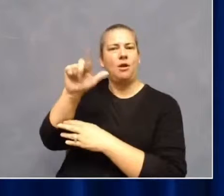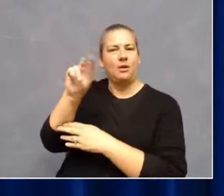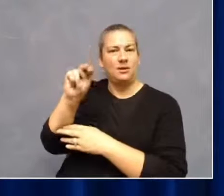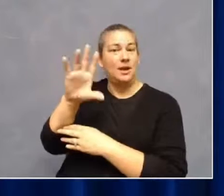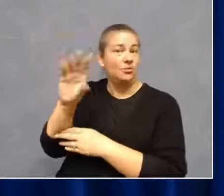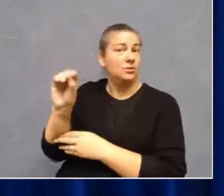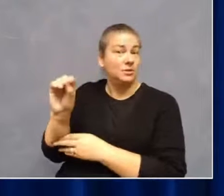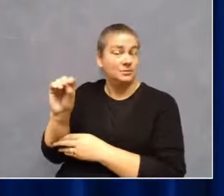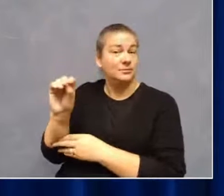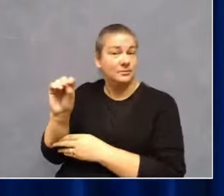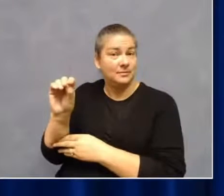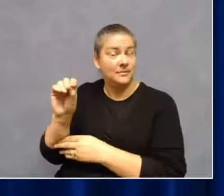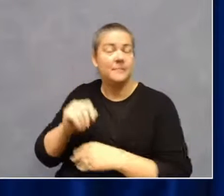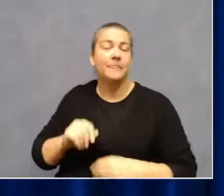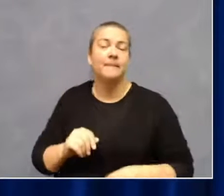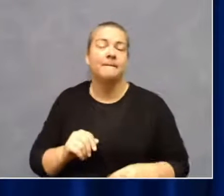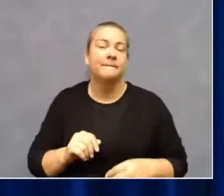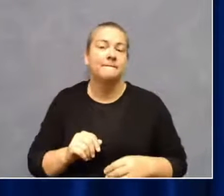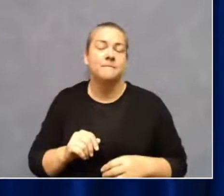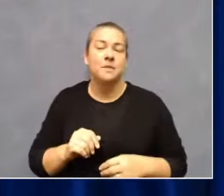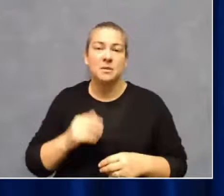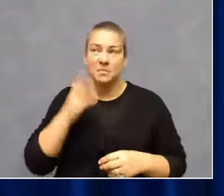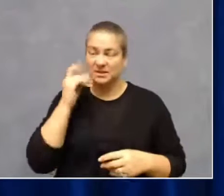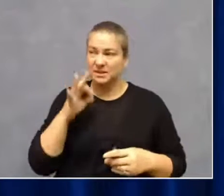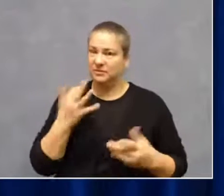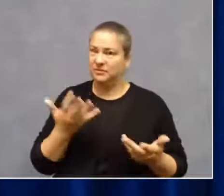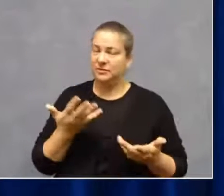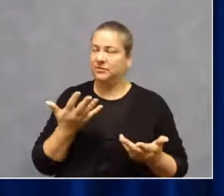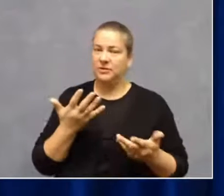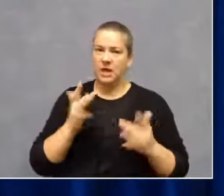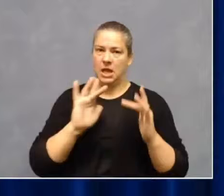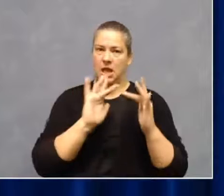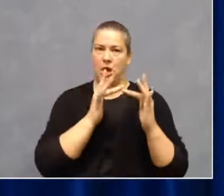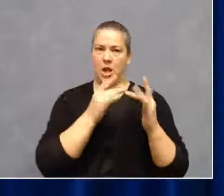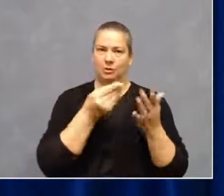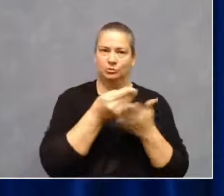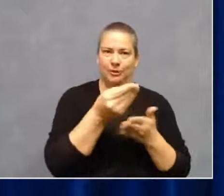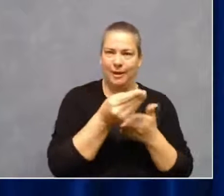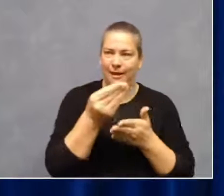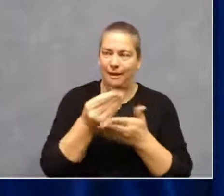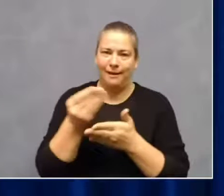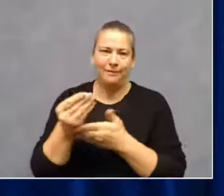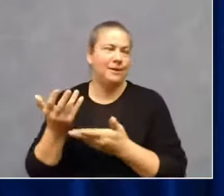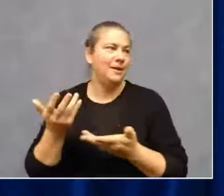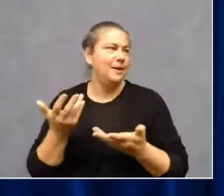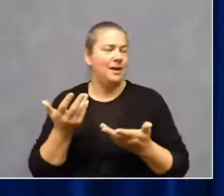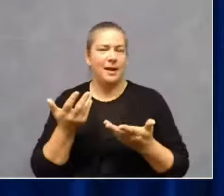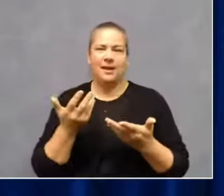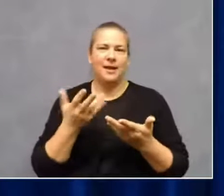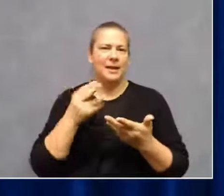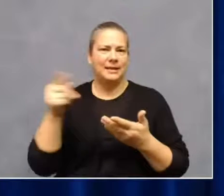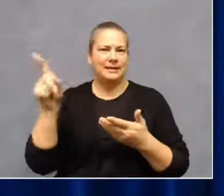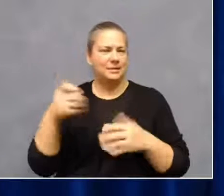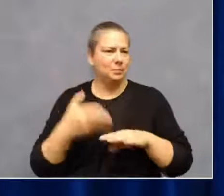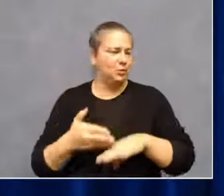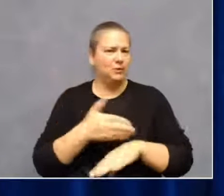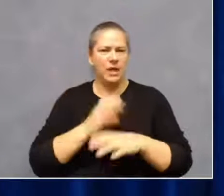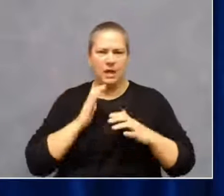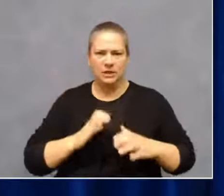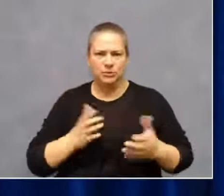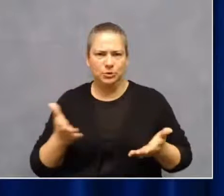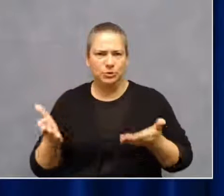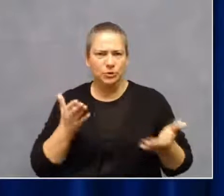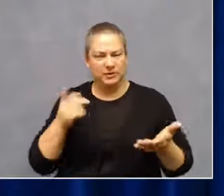Due to the surge in e-commerce and to improve customer service in southeastern